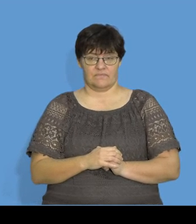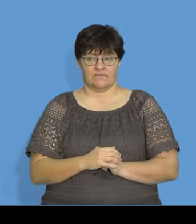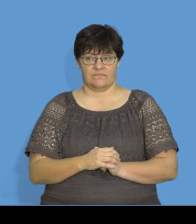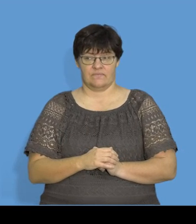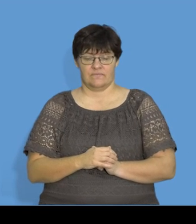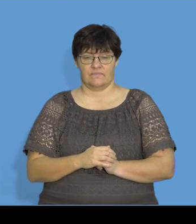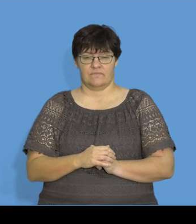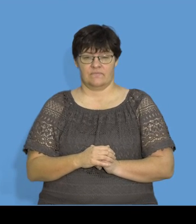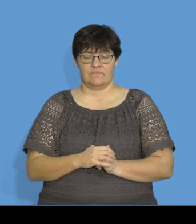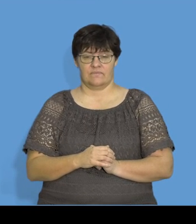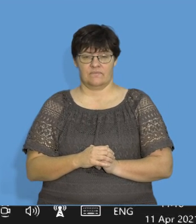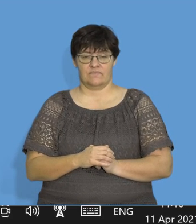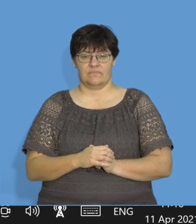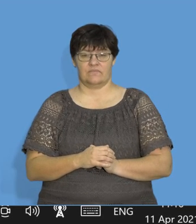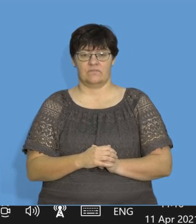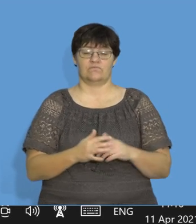5.5.